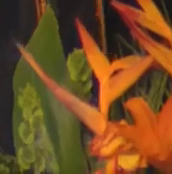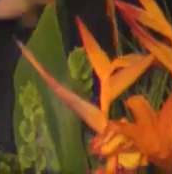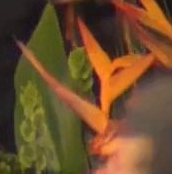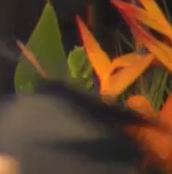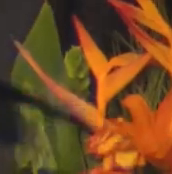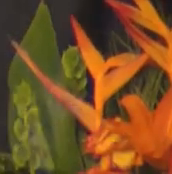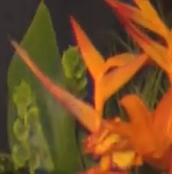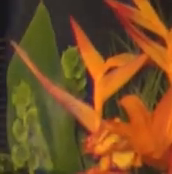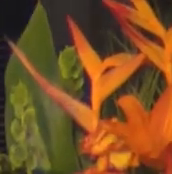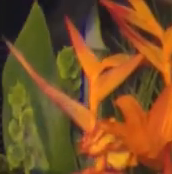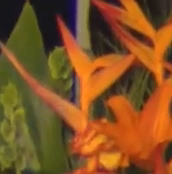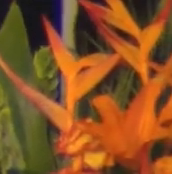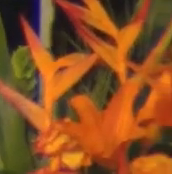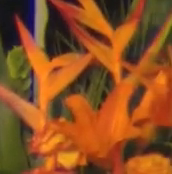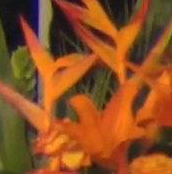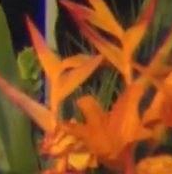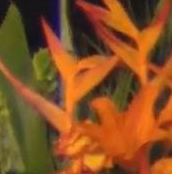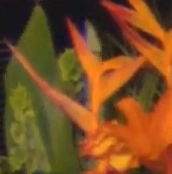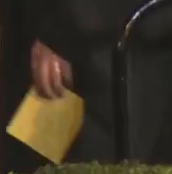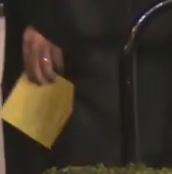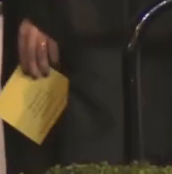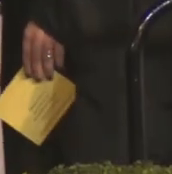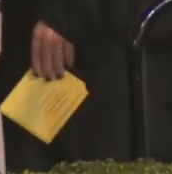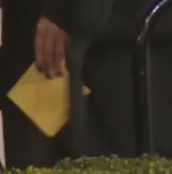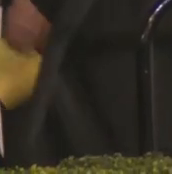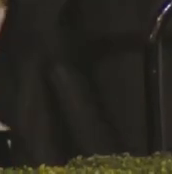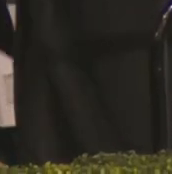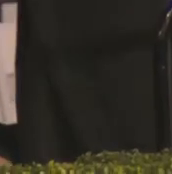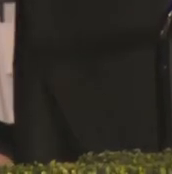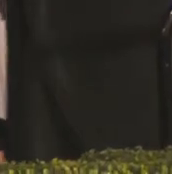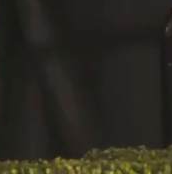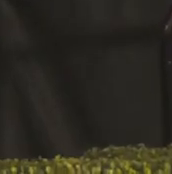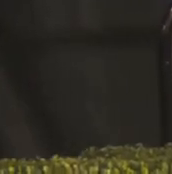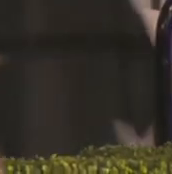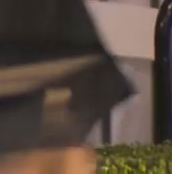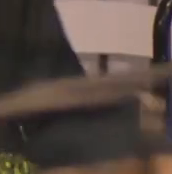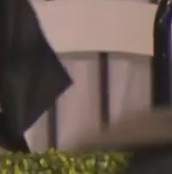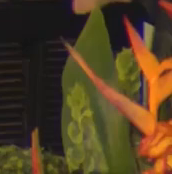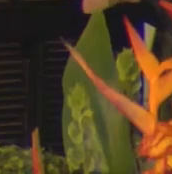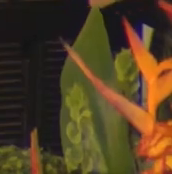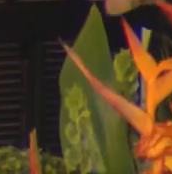Kayla Lauren Williams. Kevin Marshall.